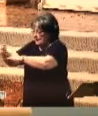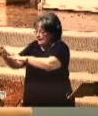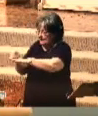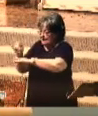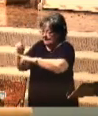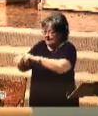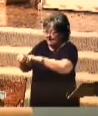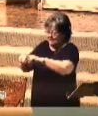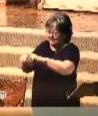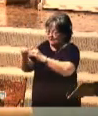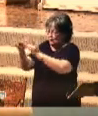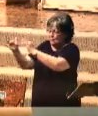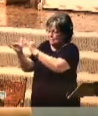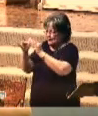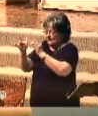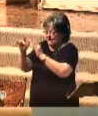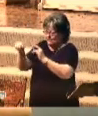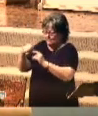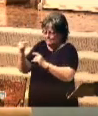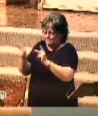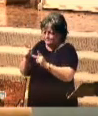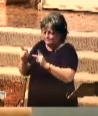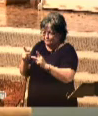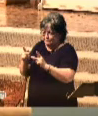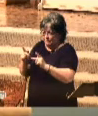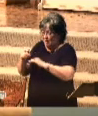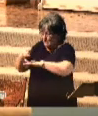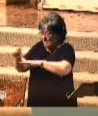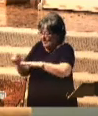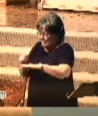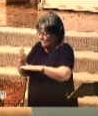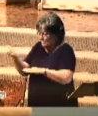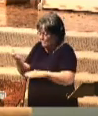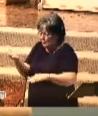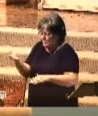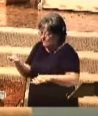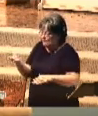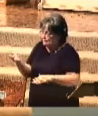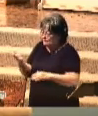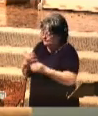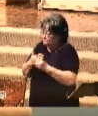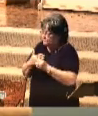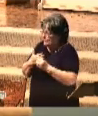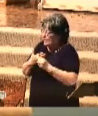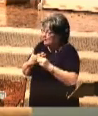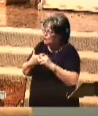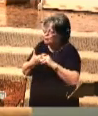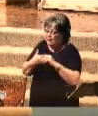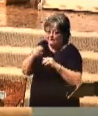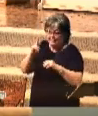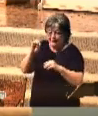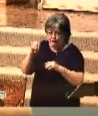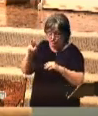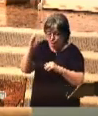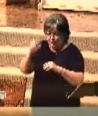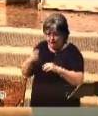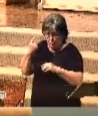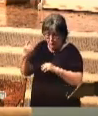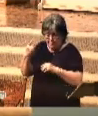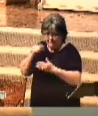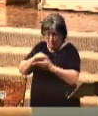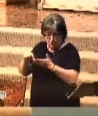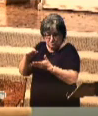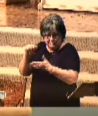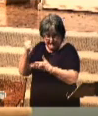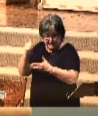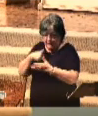any contact with anyone else. When he got there to the Isle of Patmos, he was, according to Revelation chapter 1, the Bible says in verse 10,